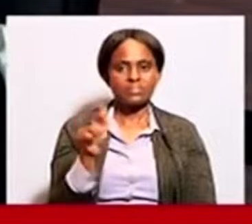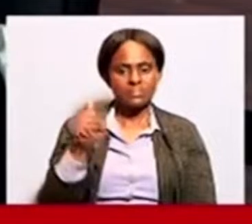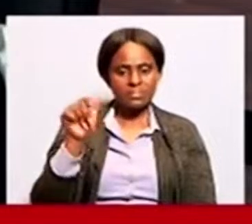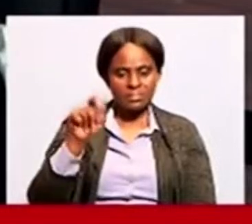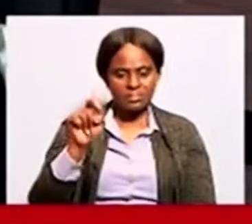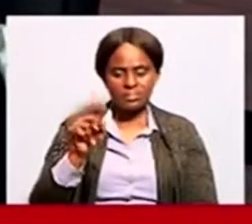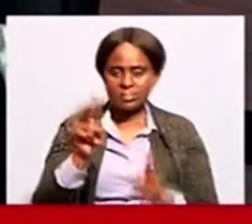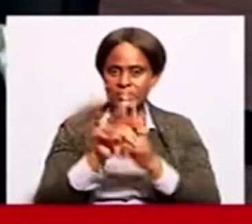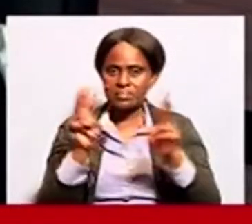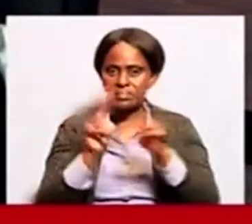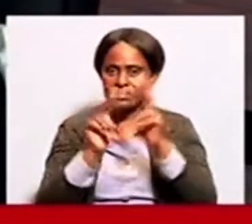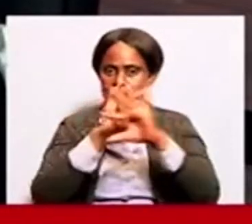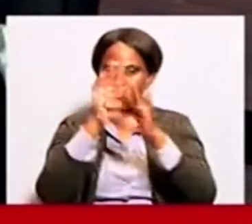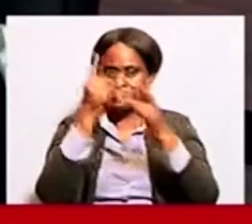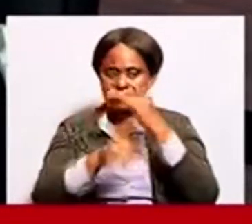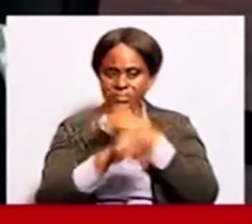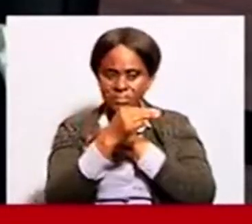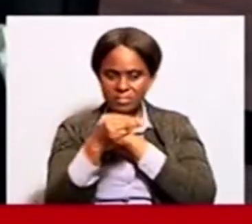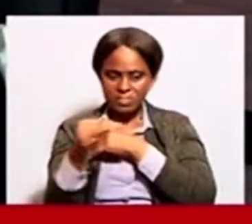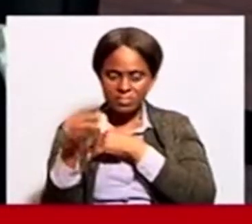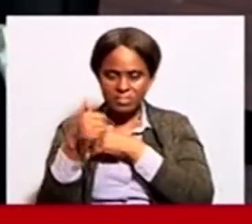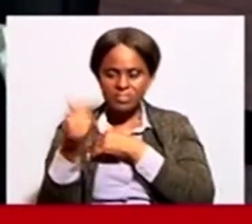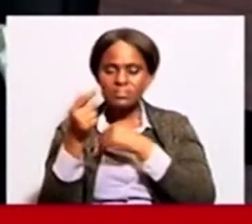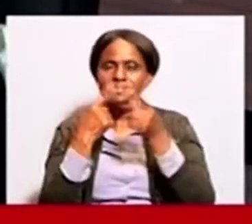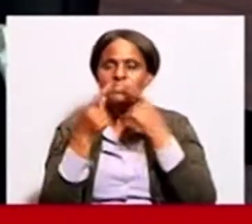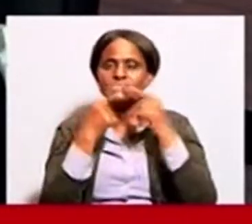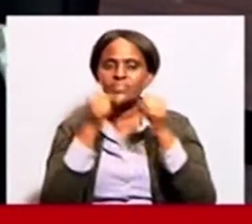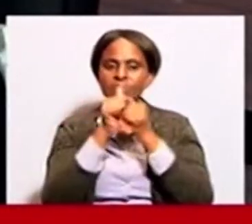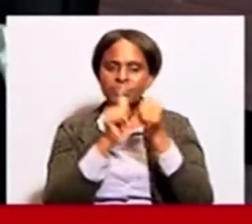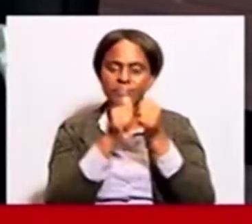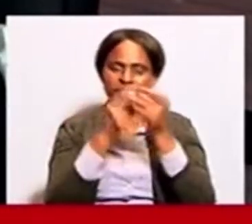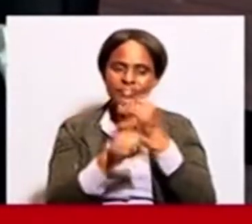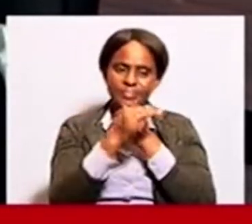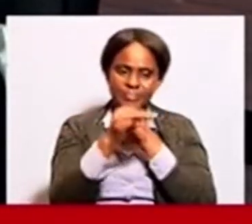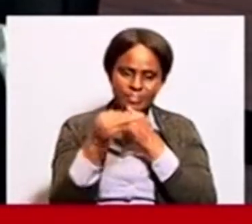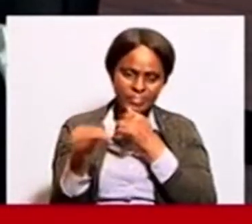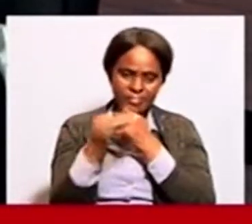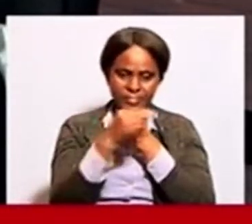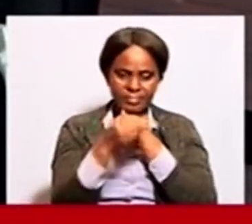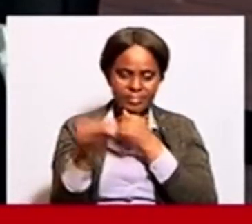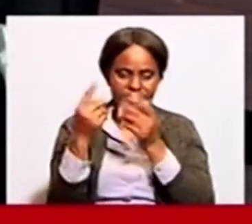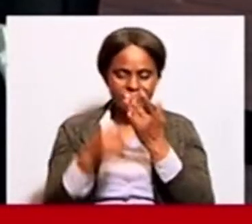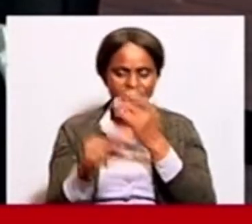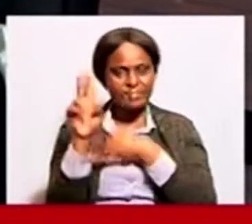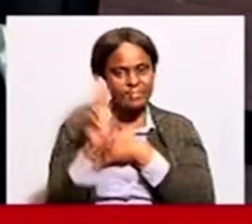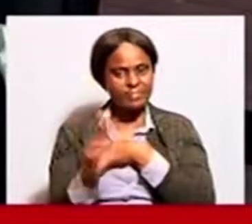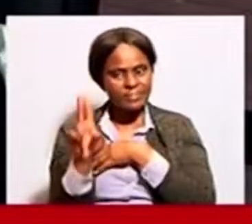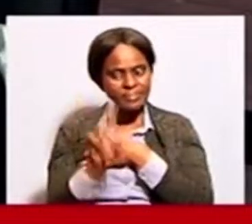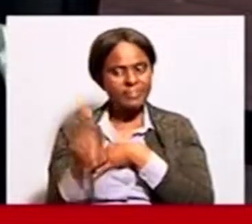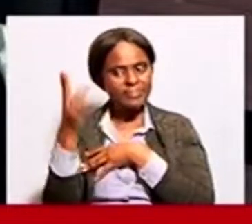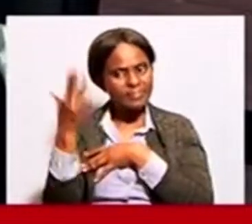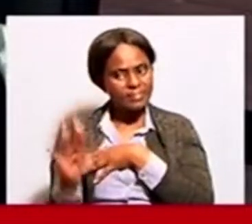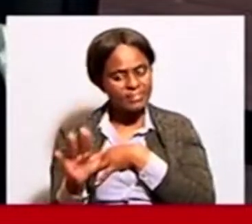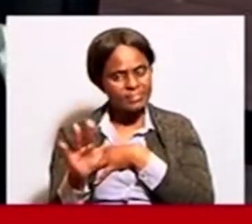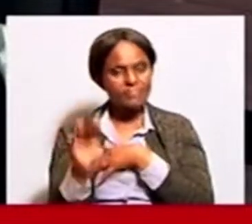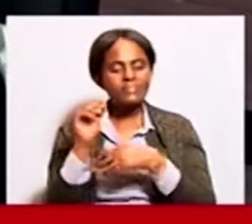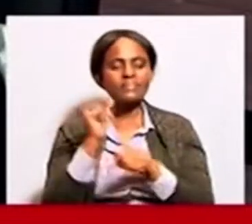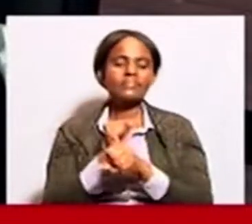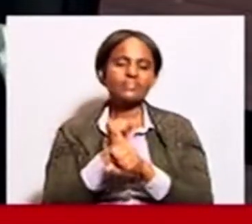very categorical. What type of materials are you talking about? Are we talking about materials that are supposed to be used permanently on the